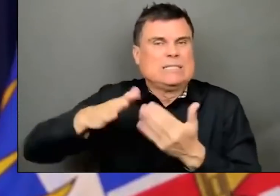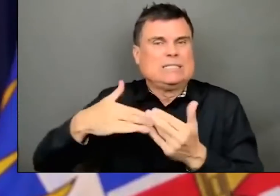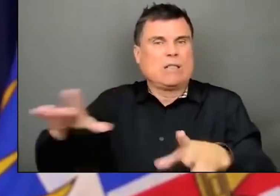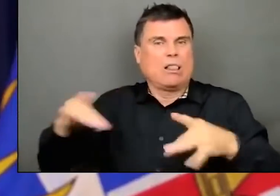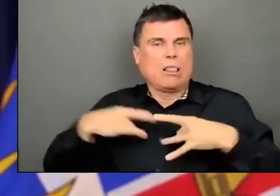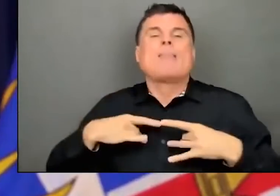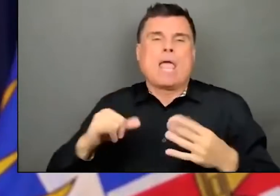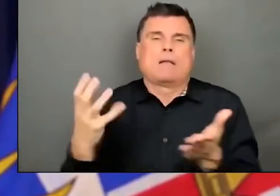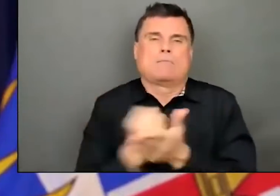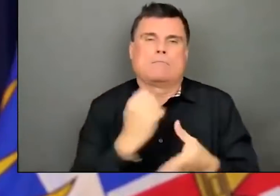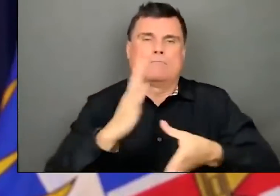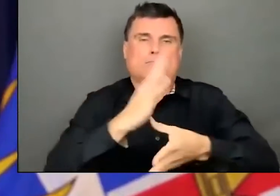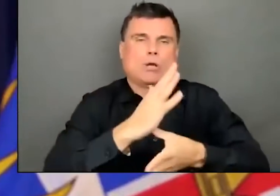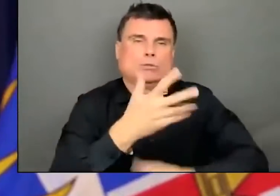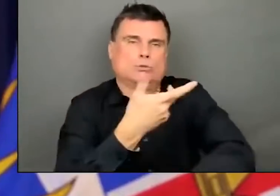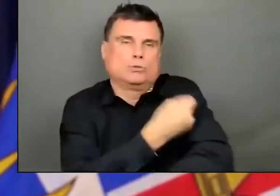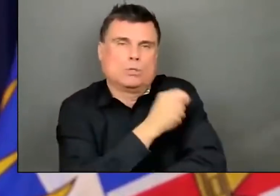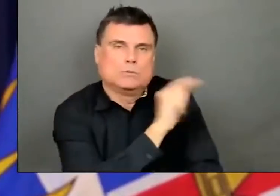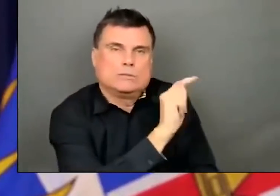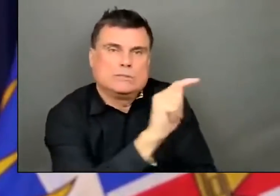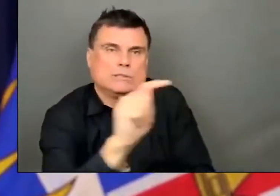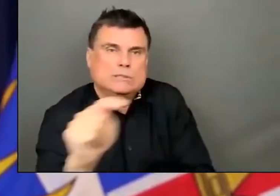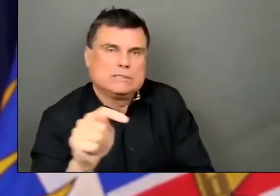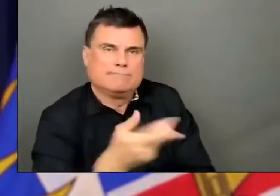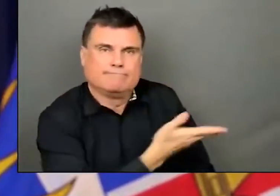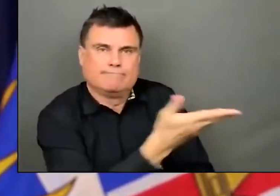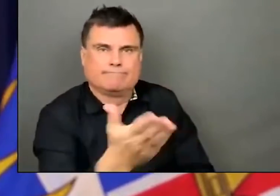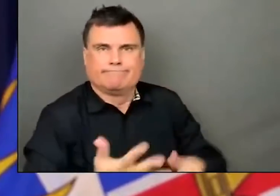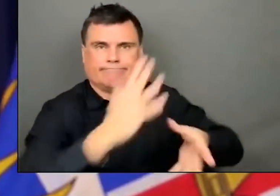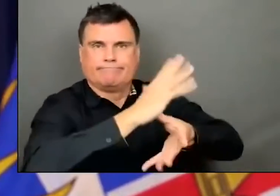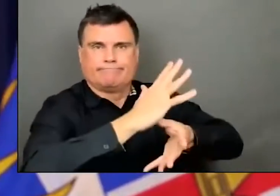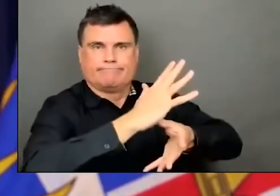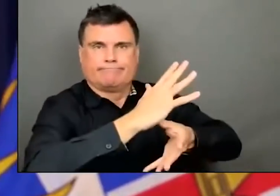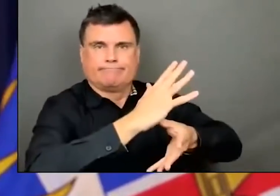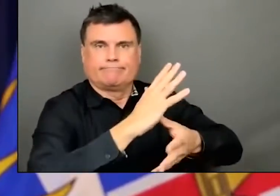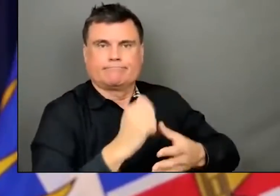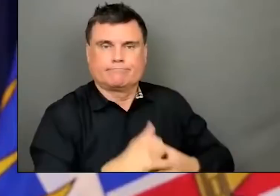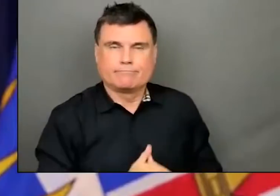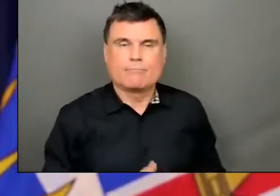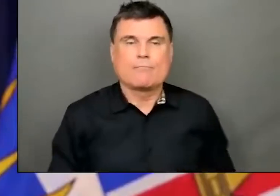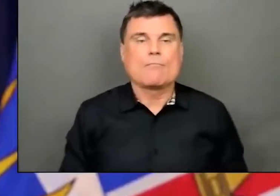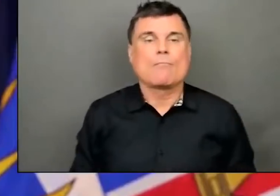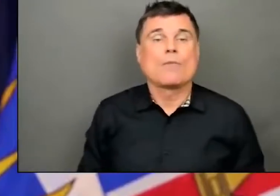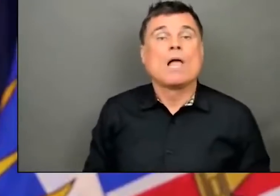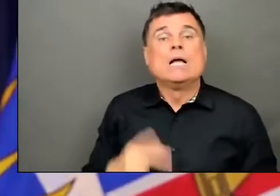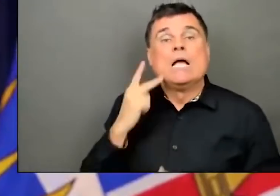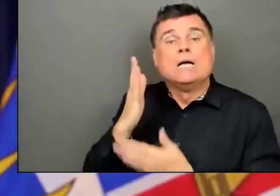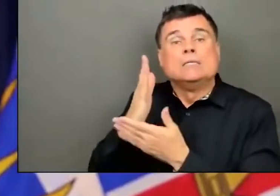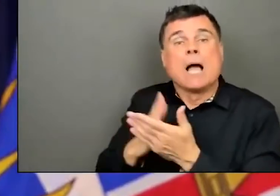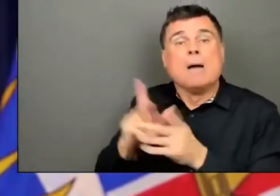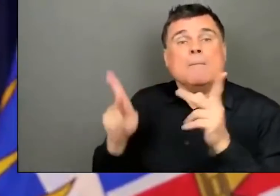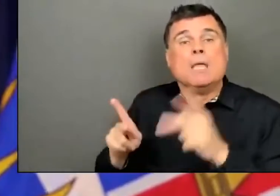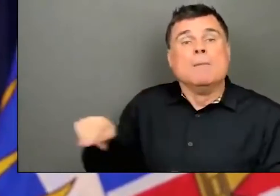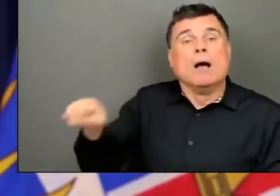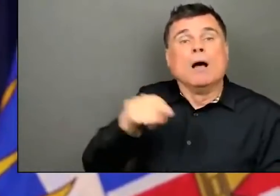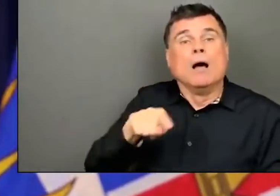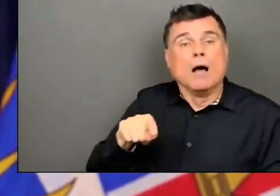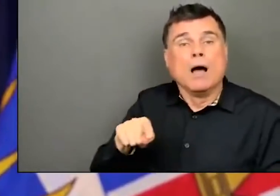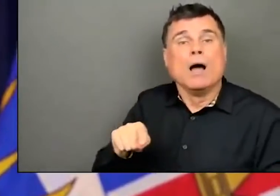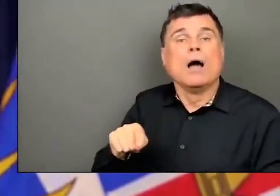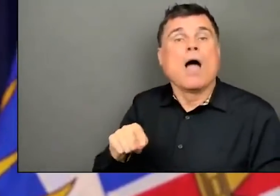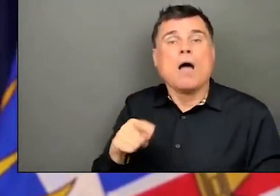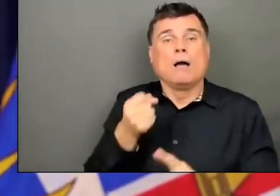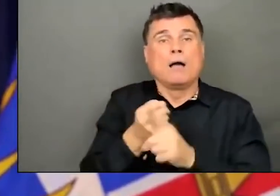2 doses of AstraZeneca have had a waning of protection from infection. Thankfully, they still have very strong,